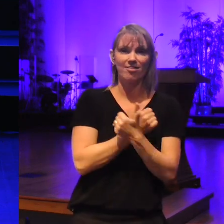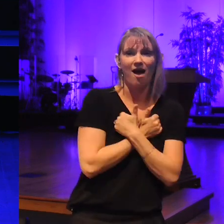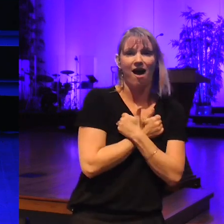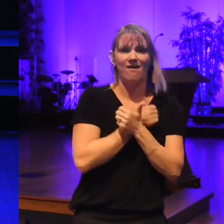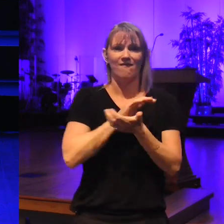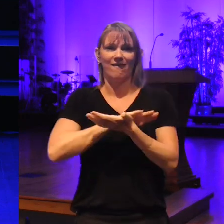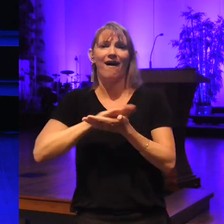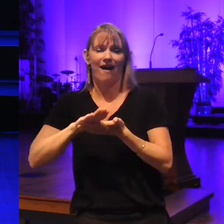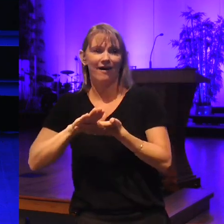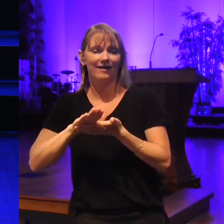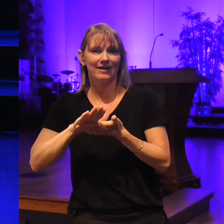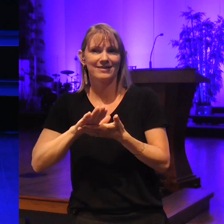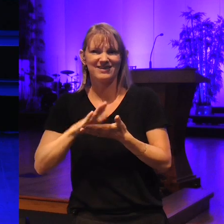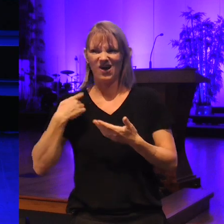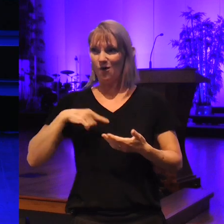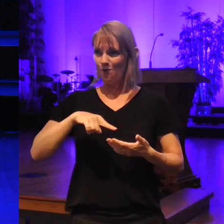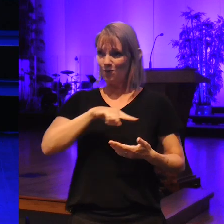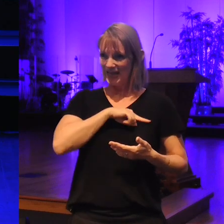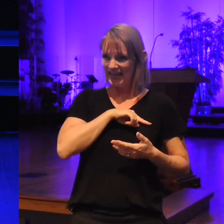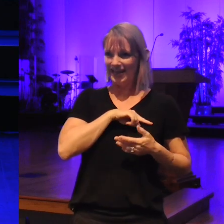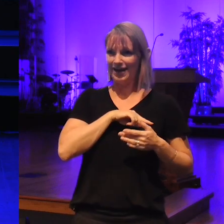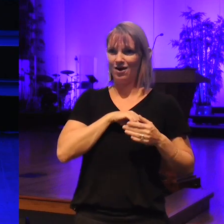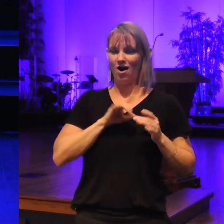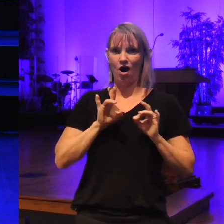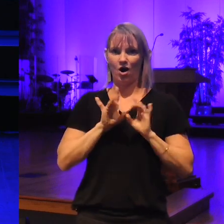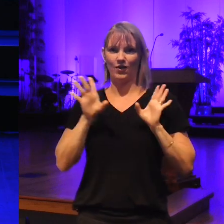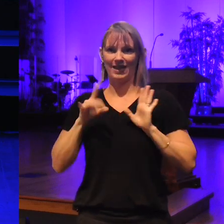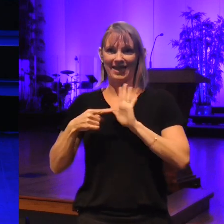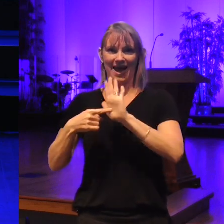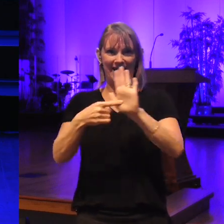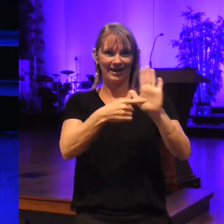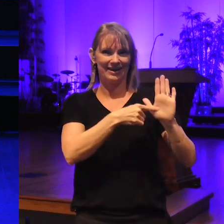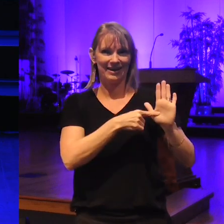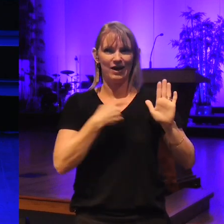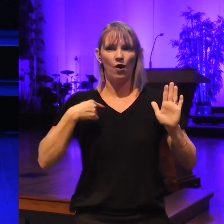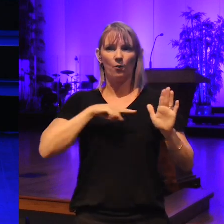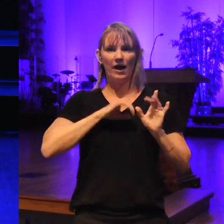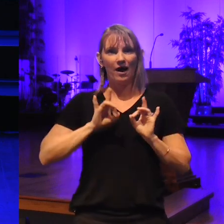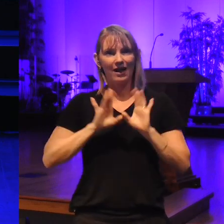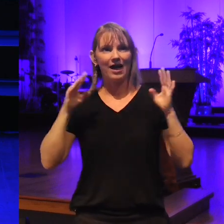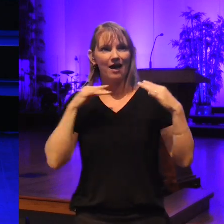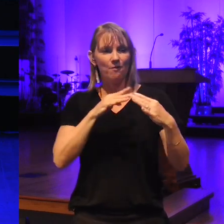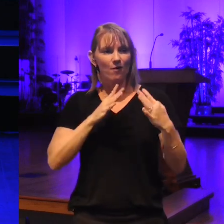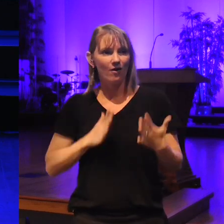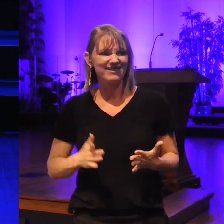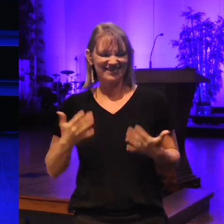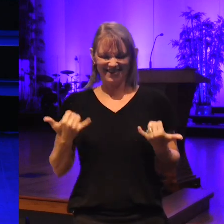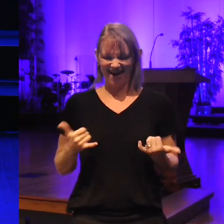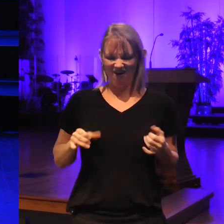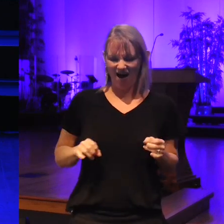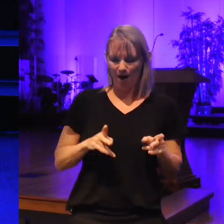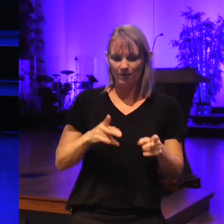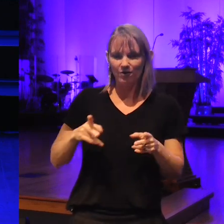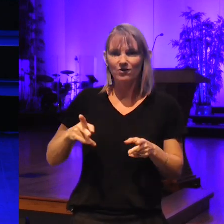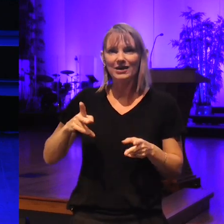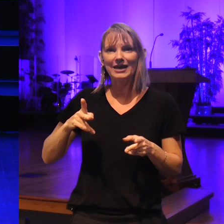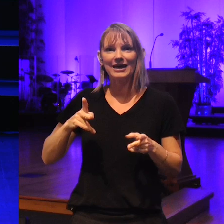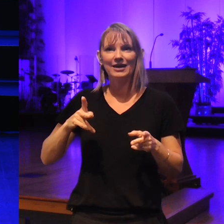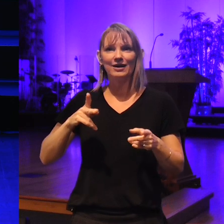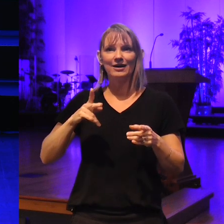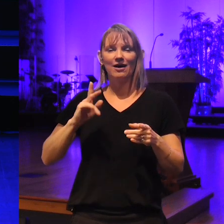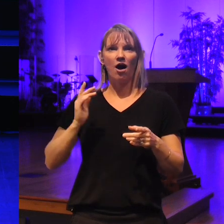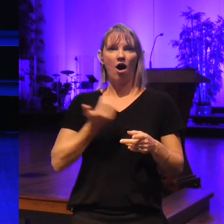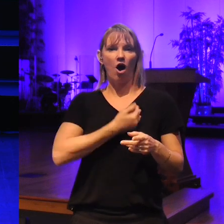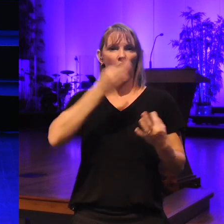and kindness. We're the lighthouse. We're luminous warriors. This is an opportunity to transform